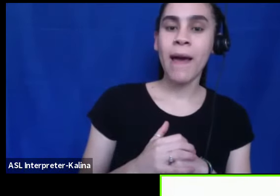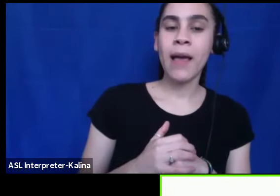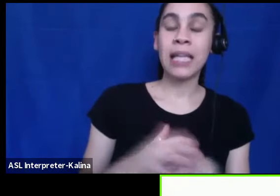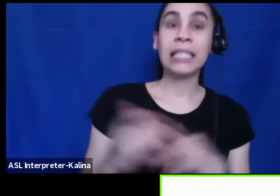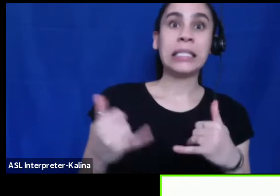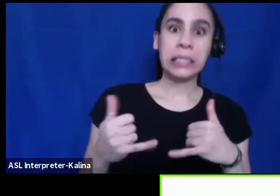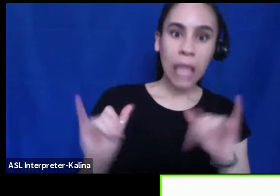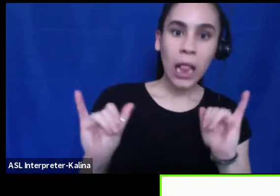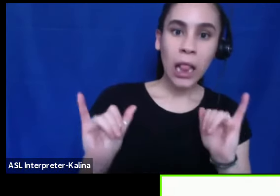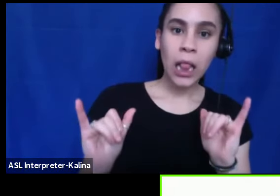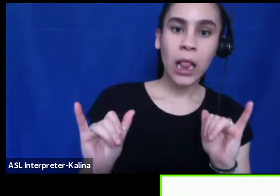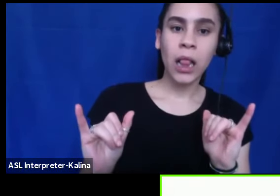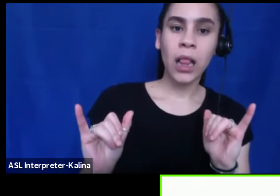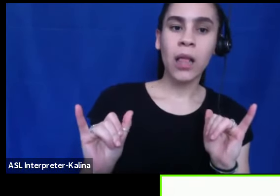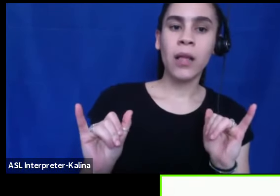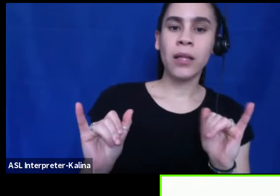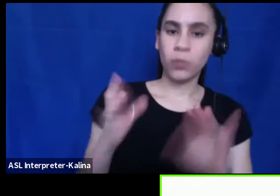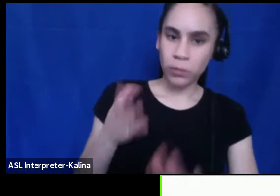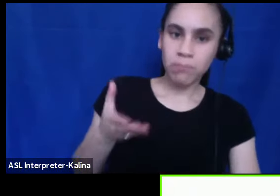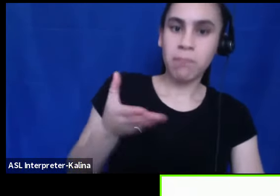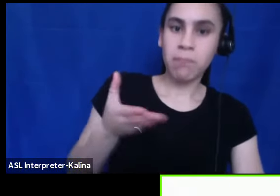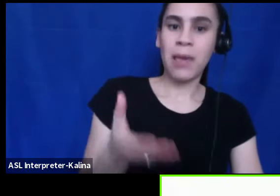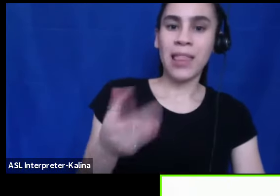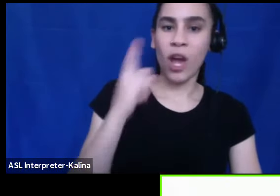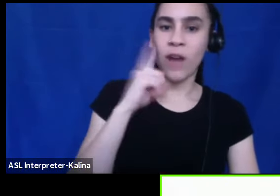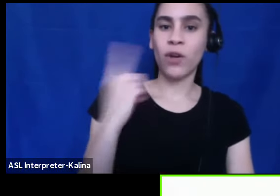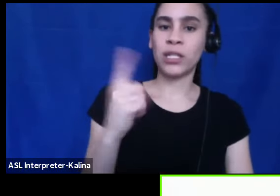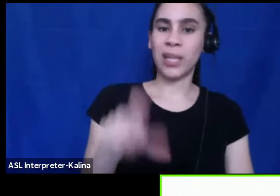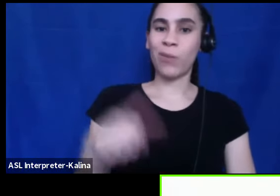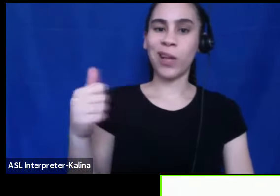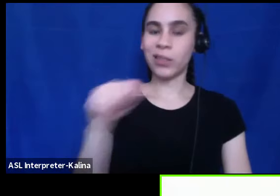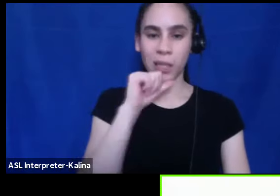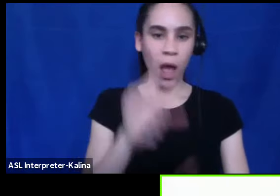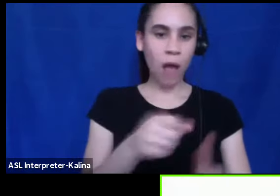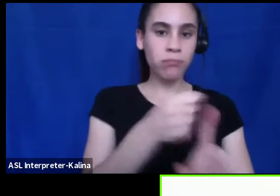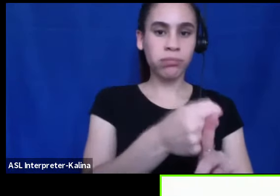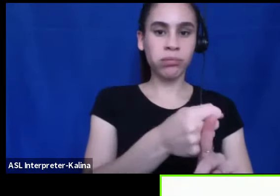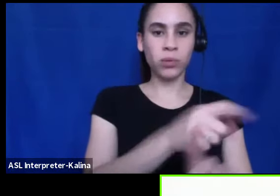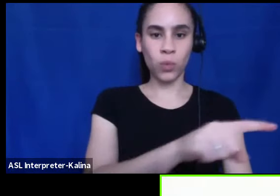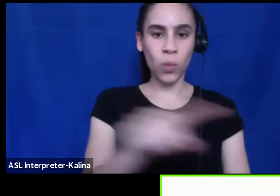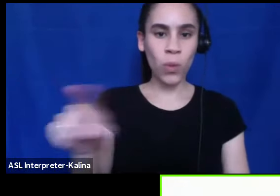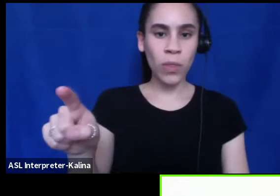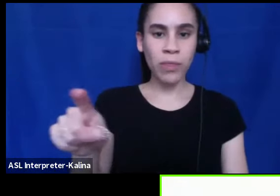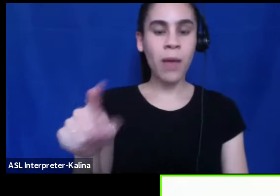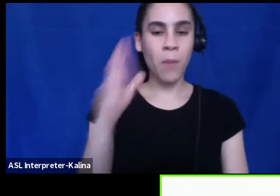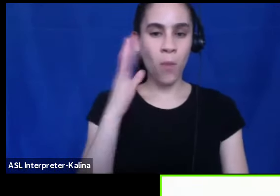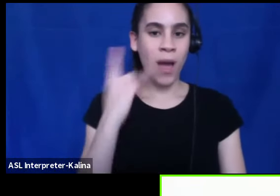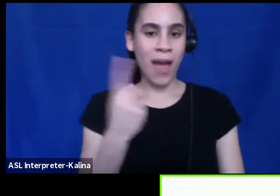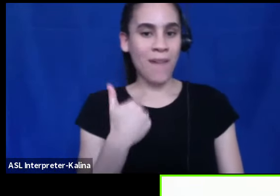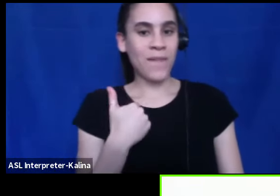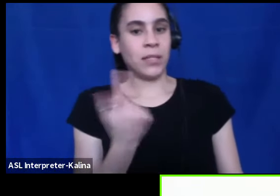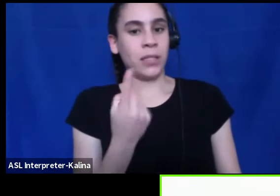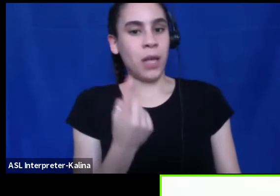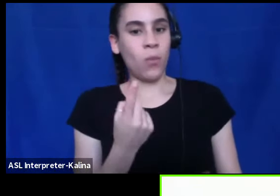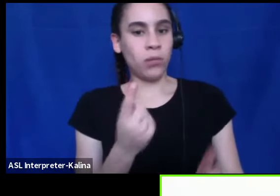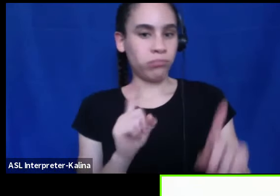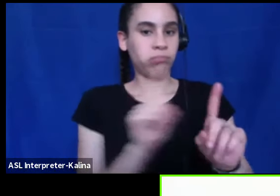still be there for somebody else so that doesn't happen to them, so that there is somebody there for them, and kind of change that